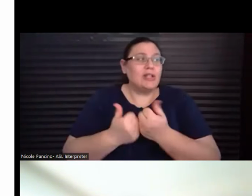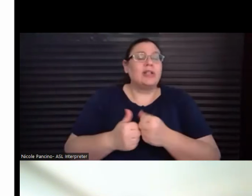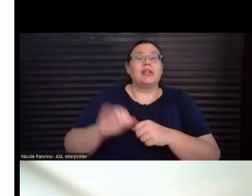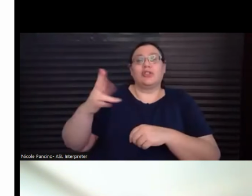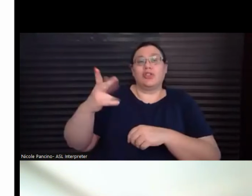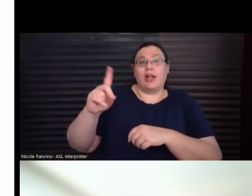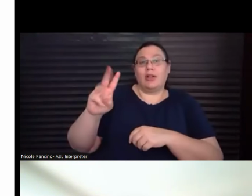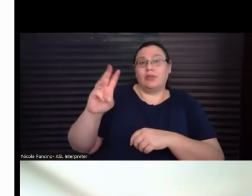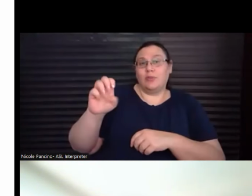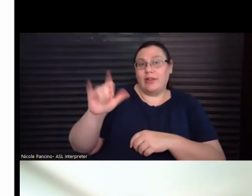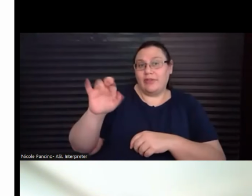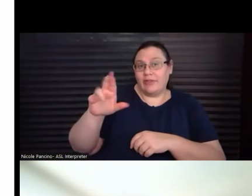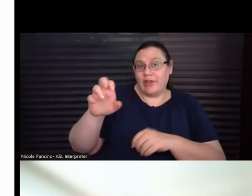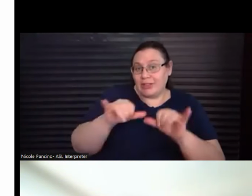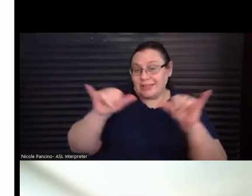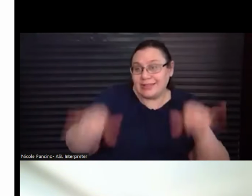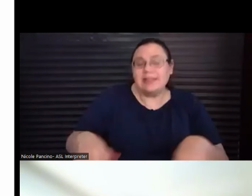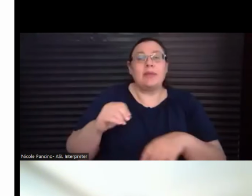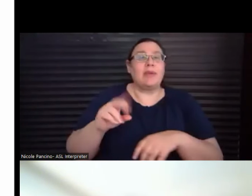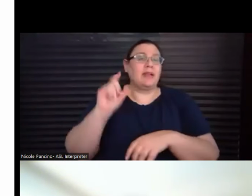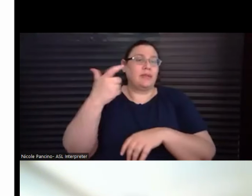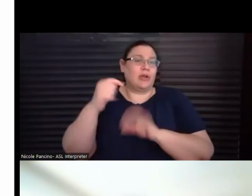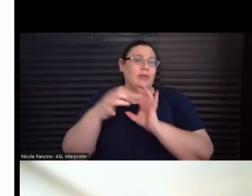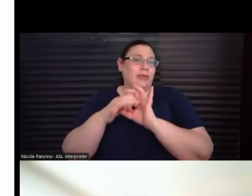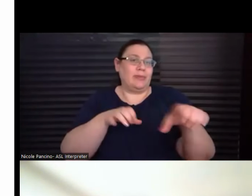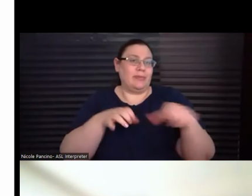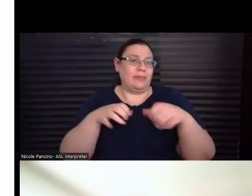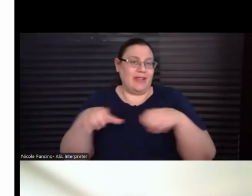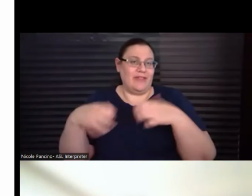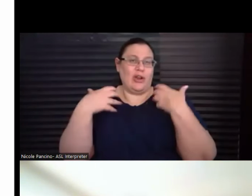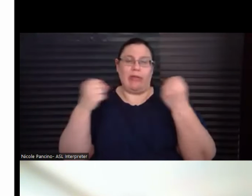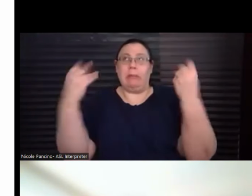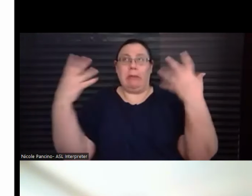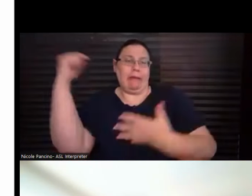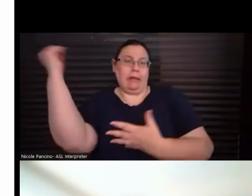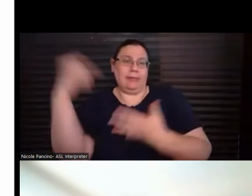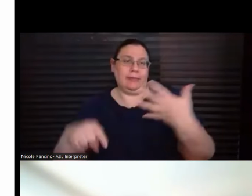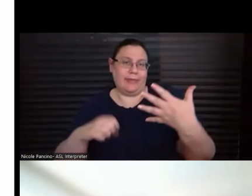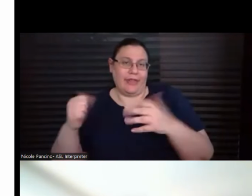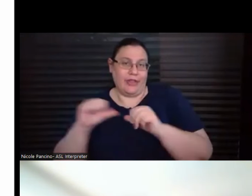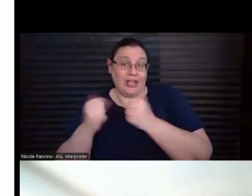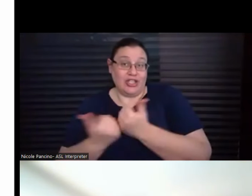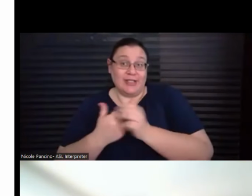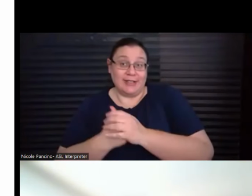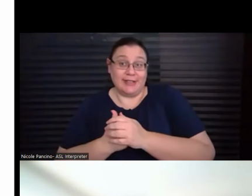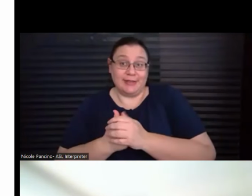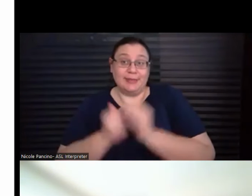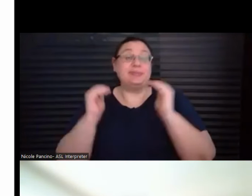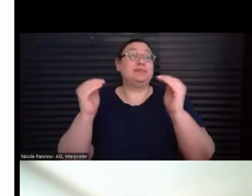System, and the Department on Behavioral Health, and many, many more agencies. Next slide, please.